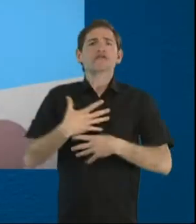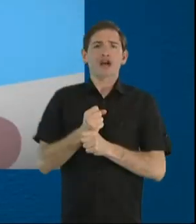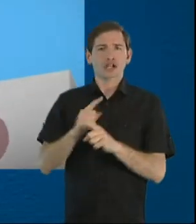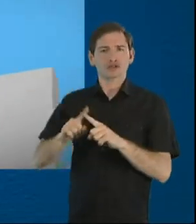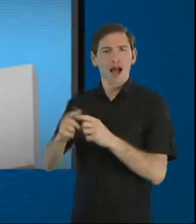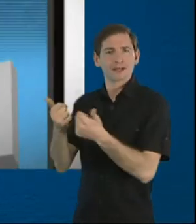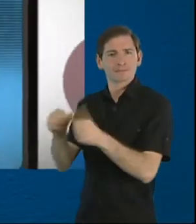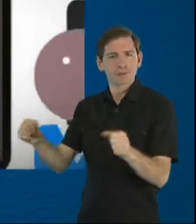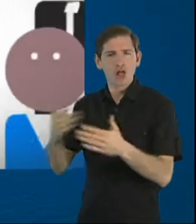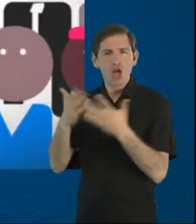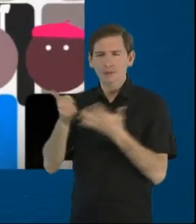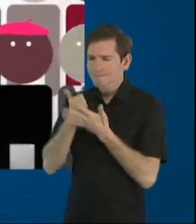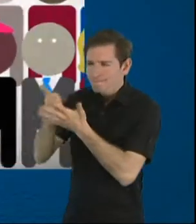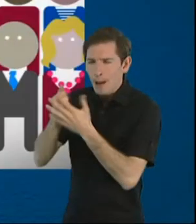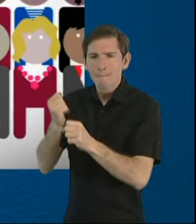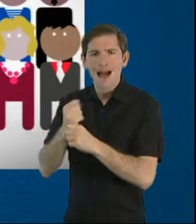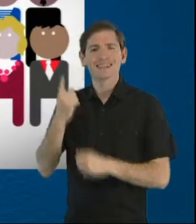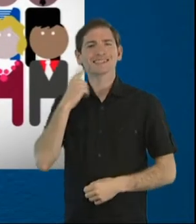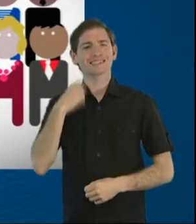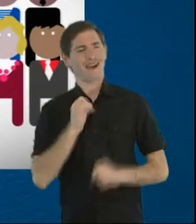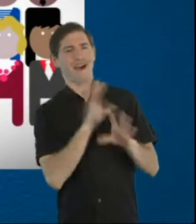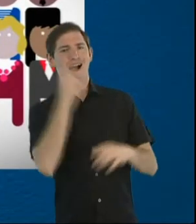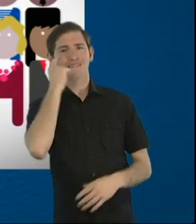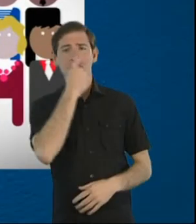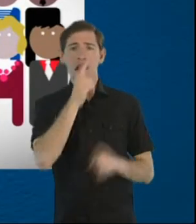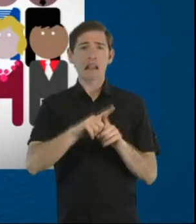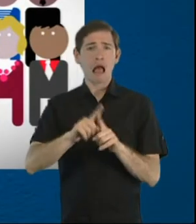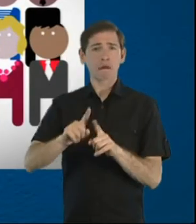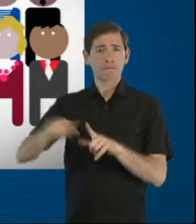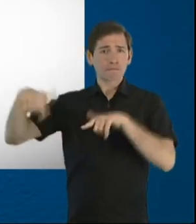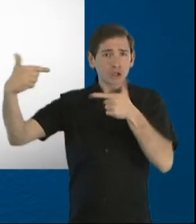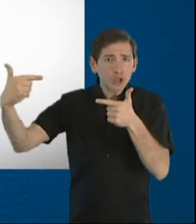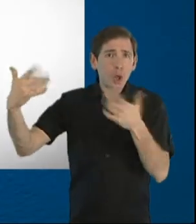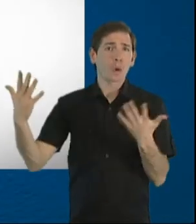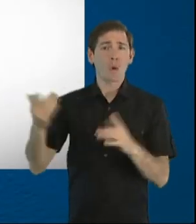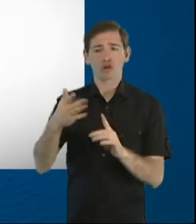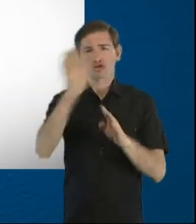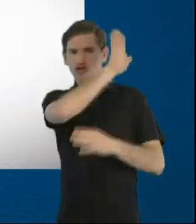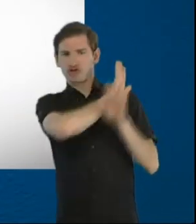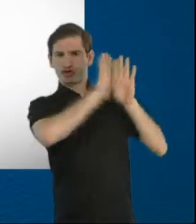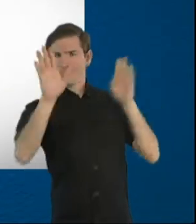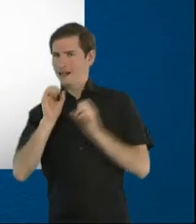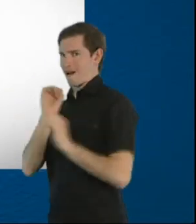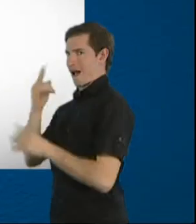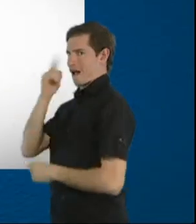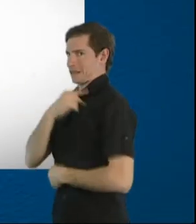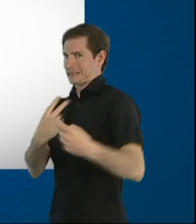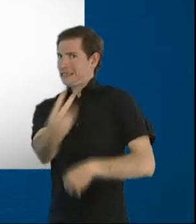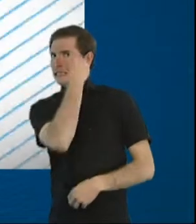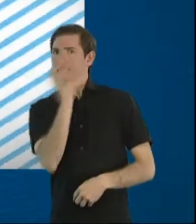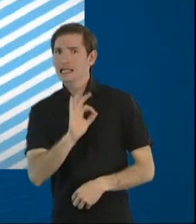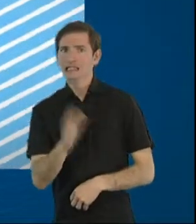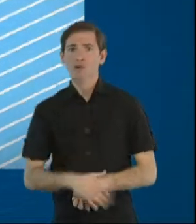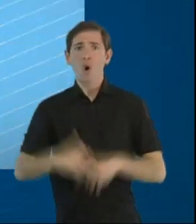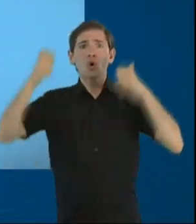giving evidence easier, like the use of live video link or giving evidence from behind screens. The work of the courts is handled by